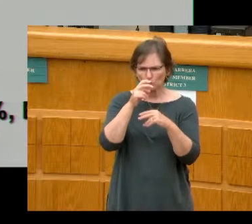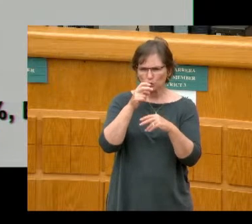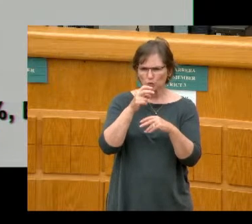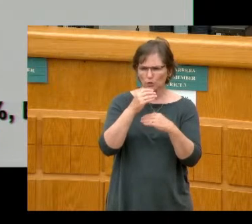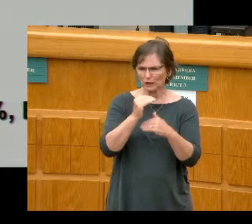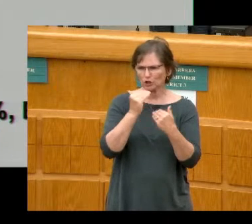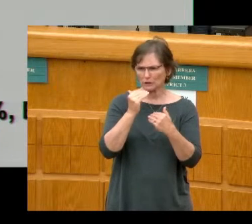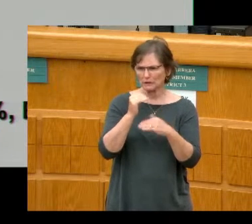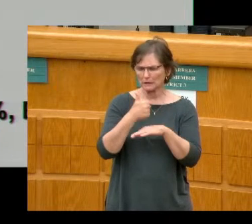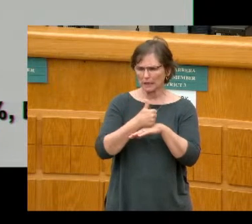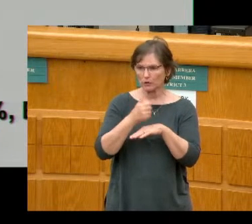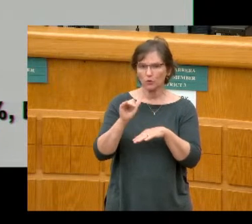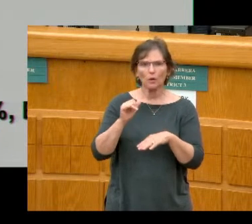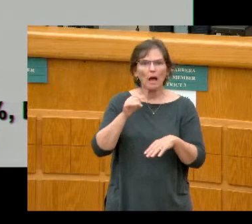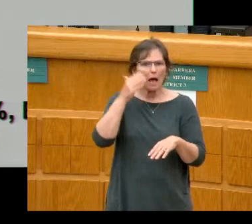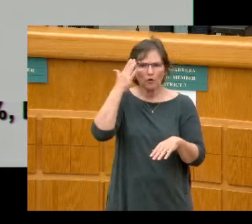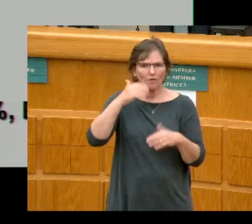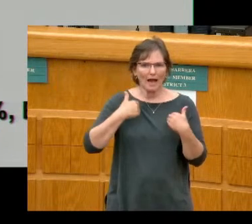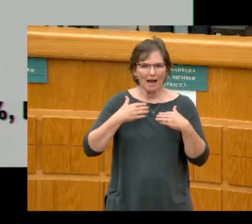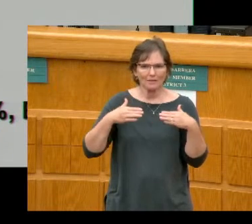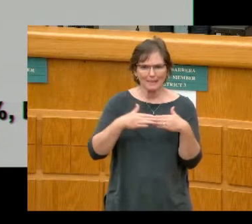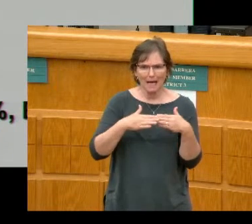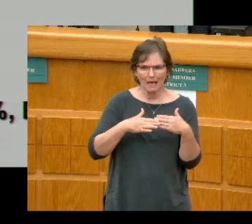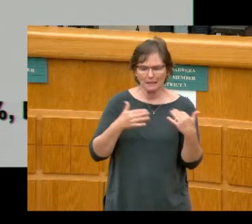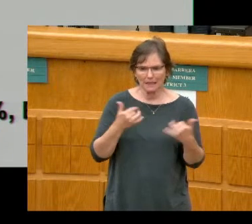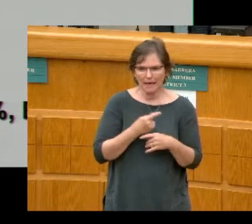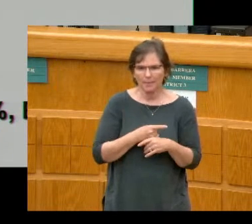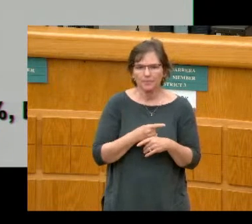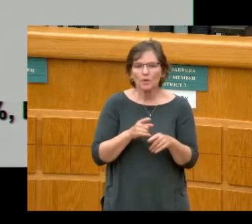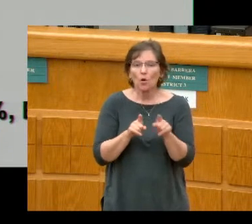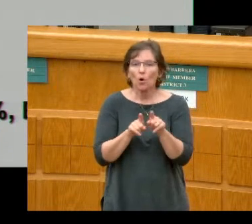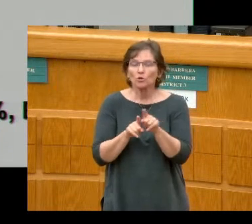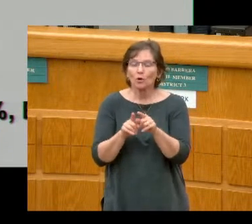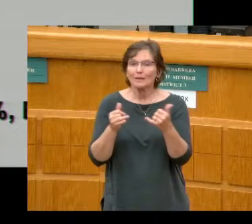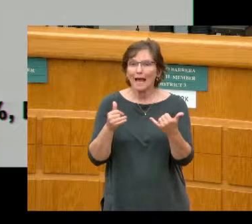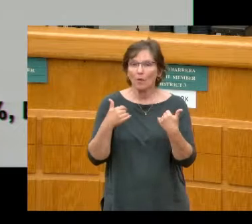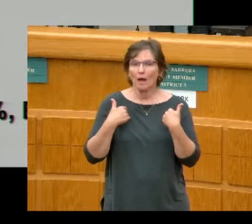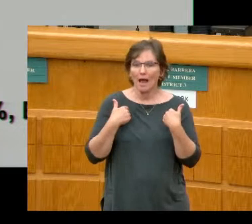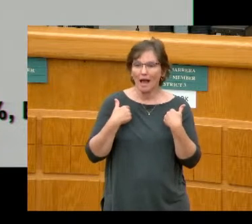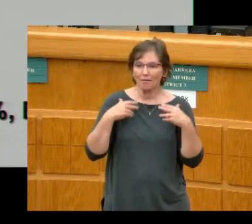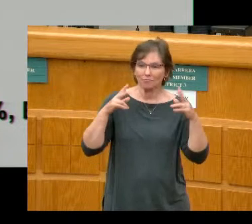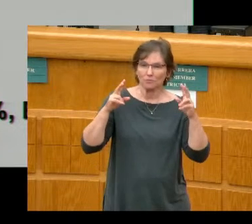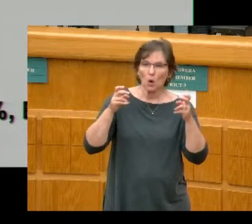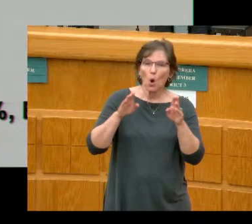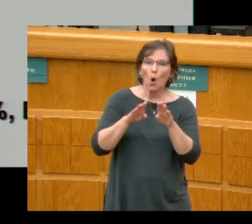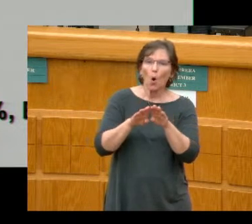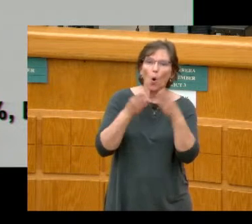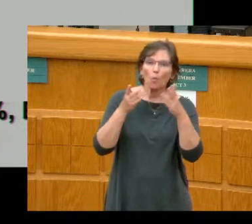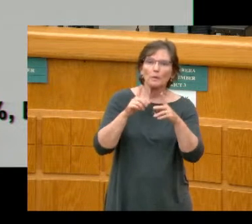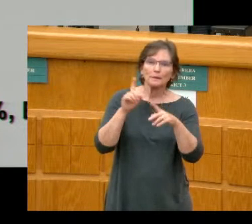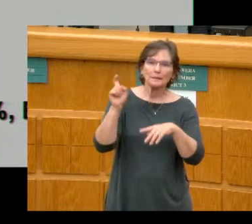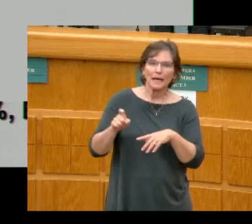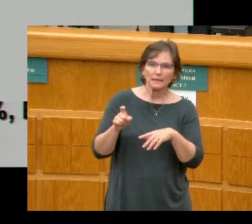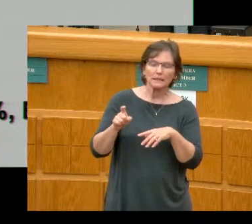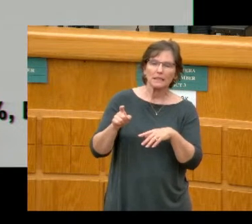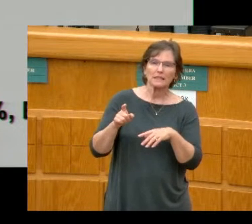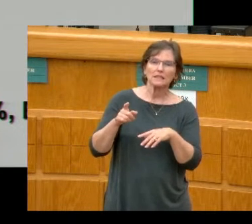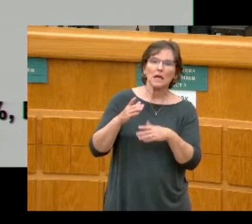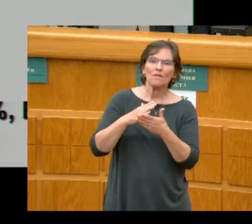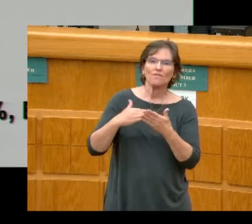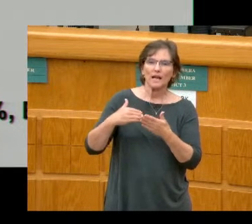obviously self-isolate if you're symptomatic, or if you're exposed to somebody who's been symptomatic until you talk